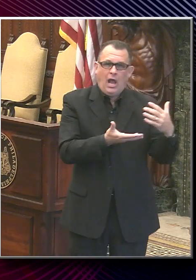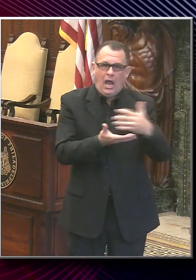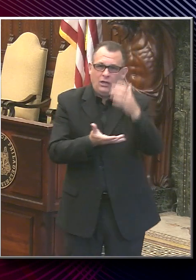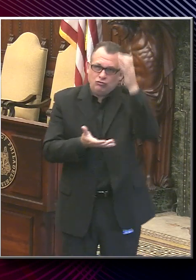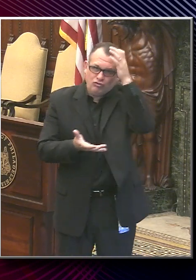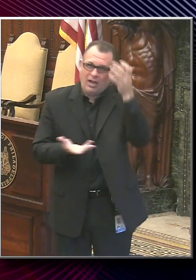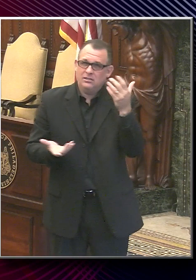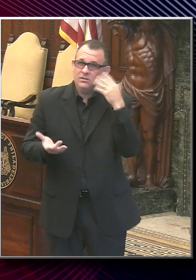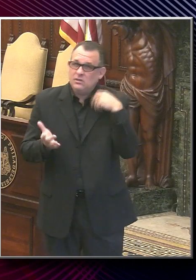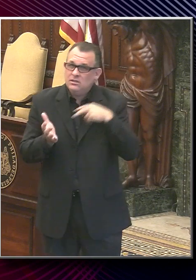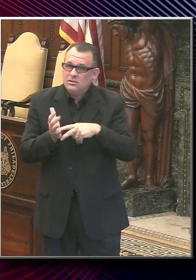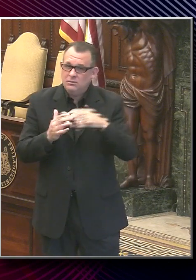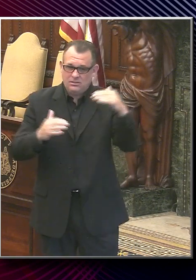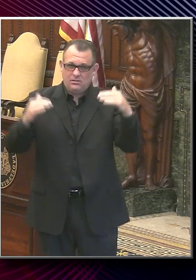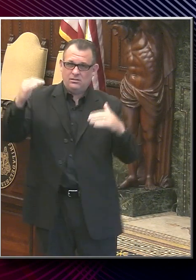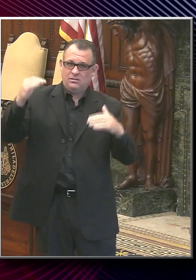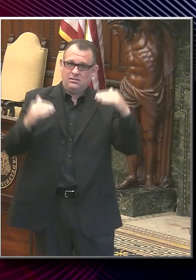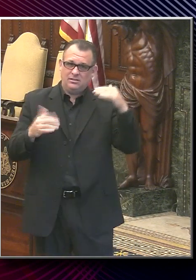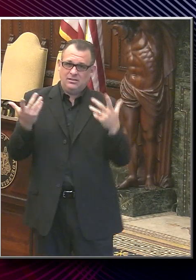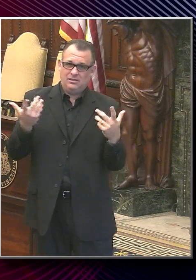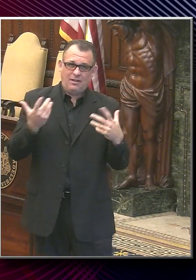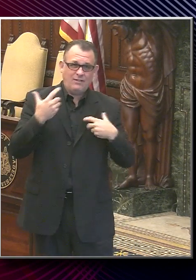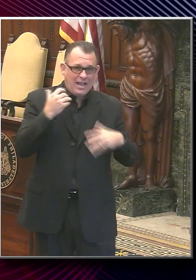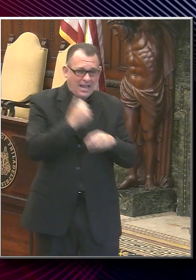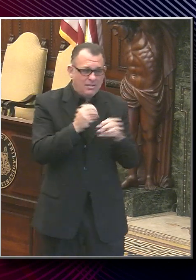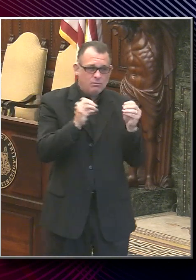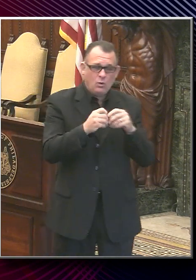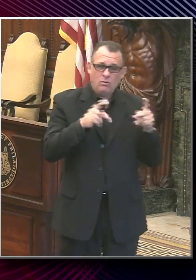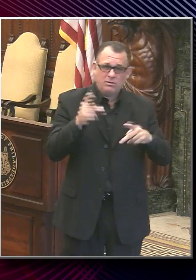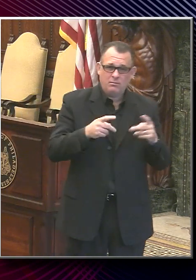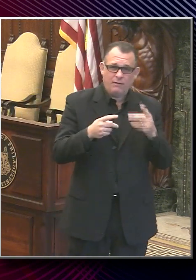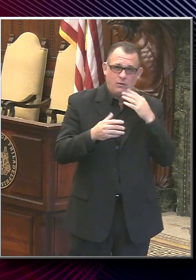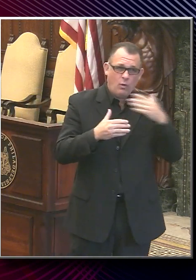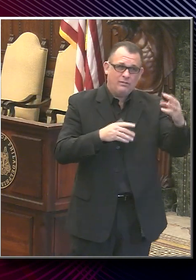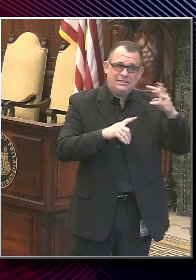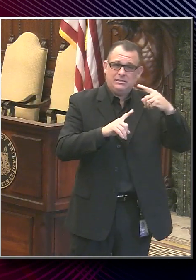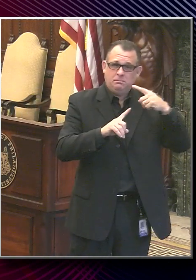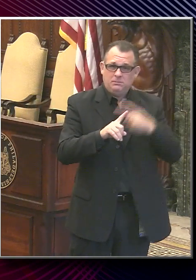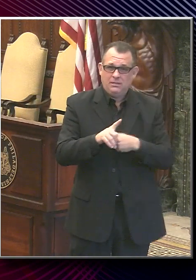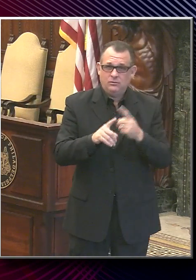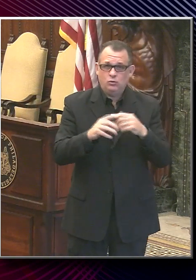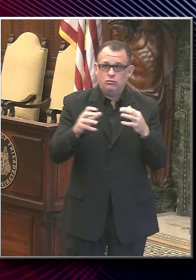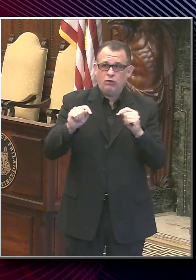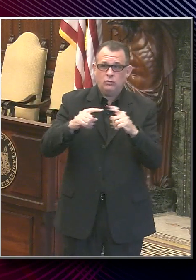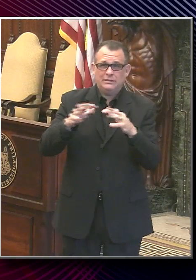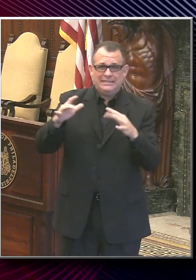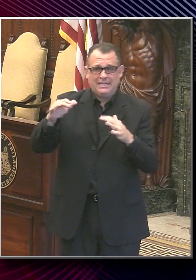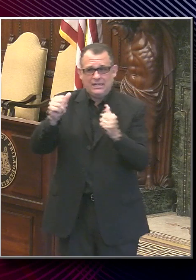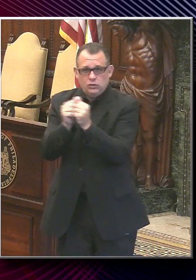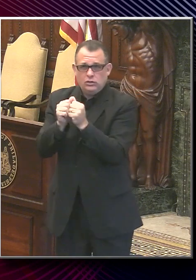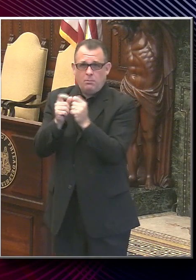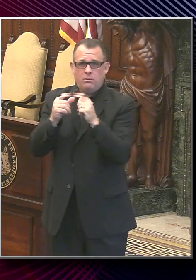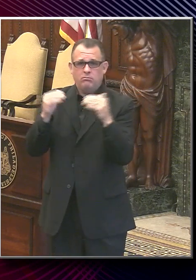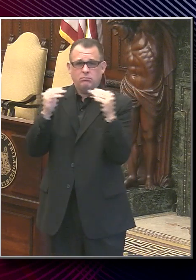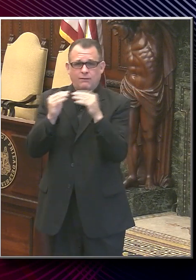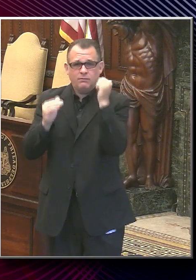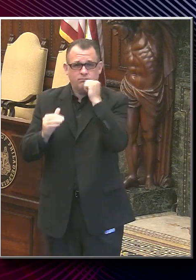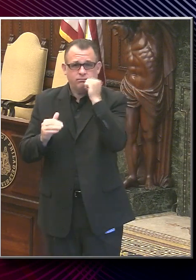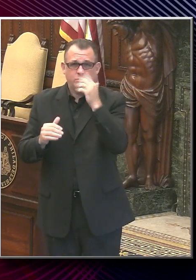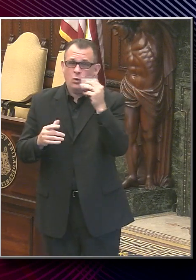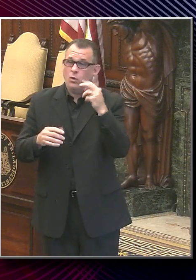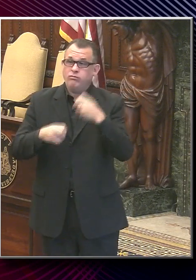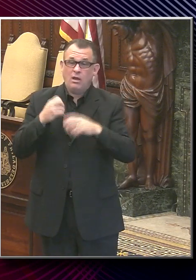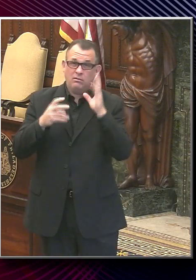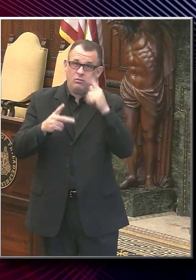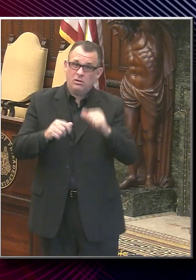over the next 6 months, we don't see that vacancy problem continue. And if we do, we'll